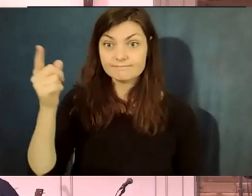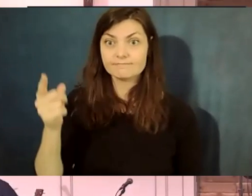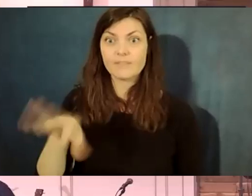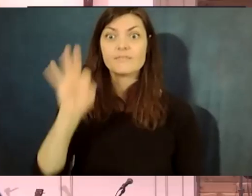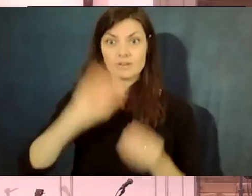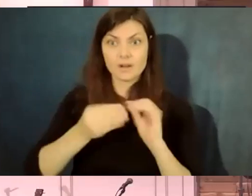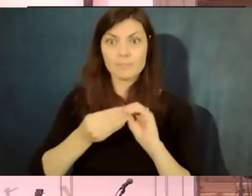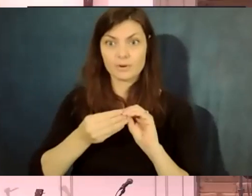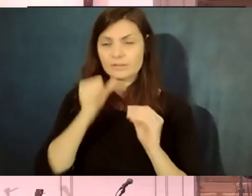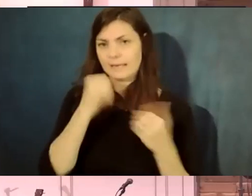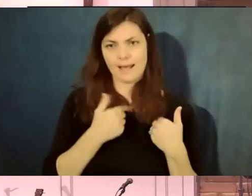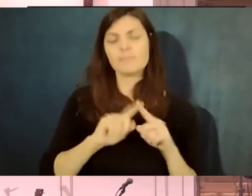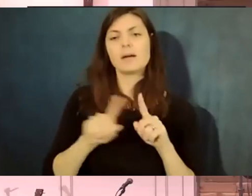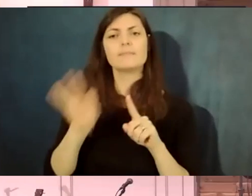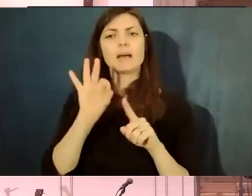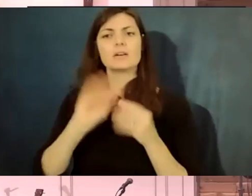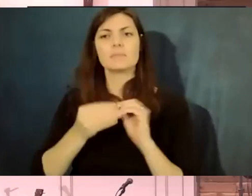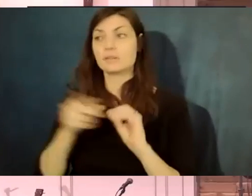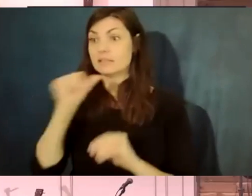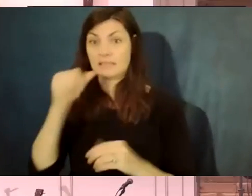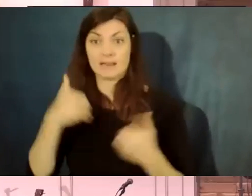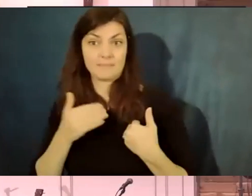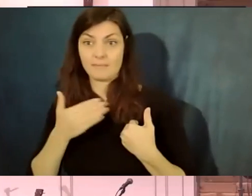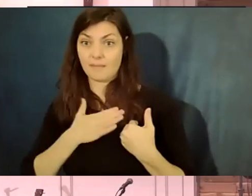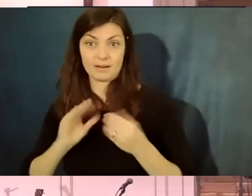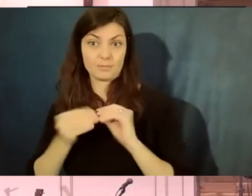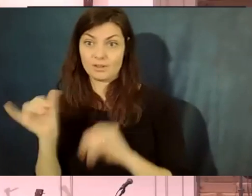got his number, and I called him up, and he didn't have my number either, so he answered.